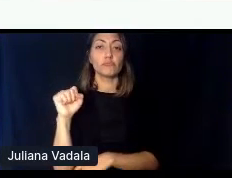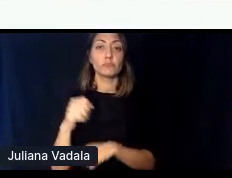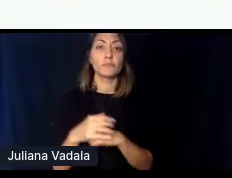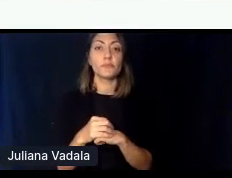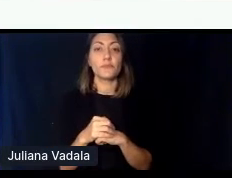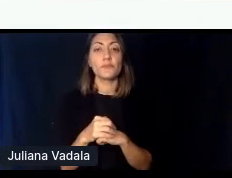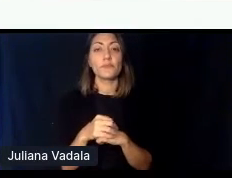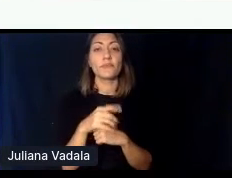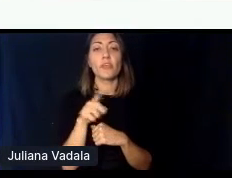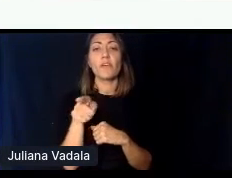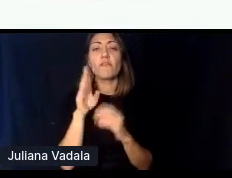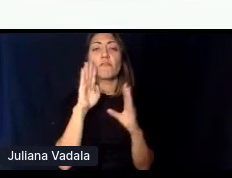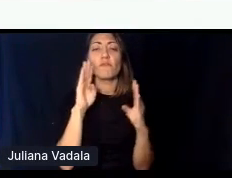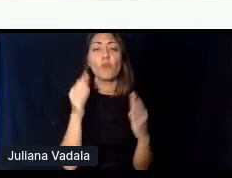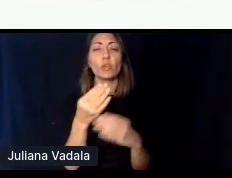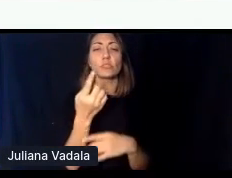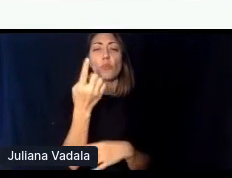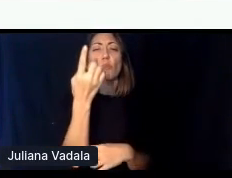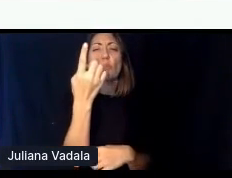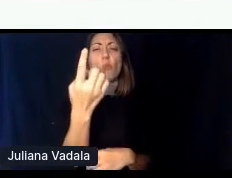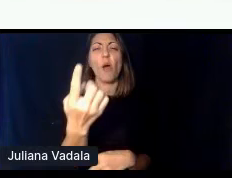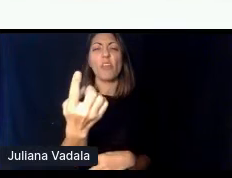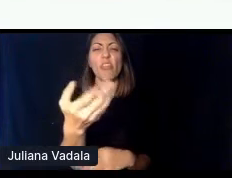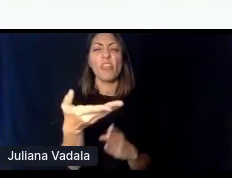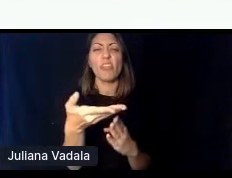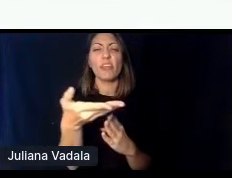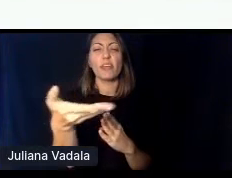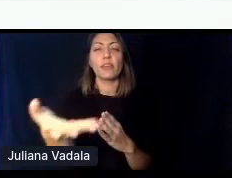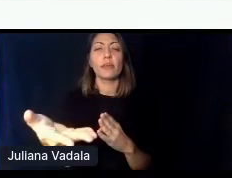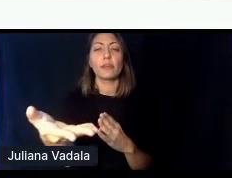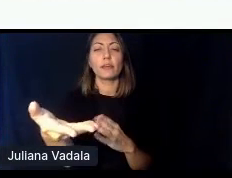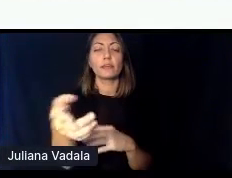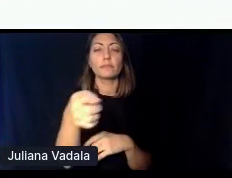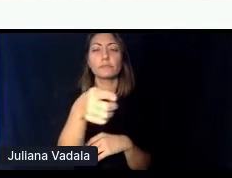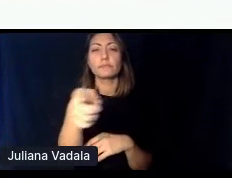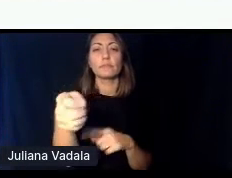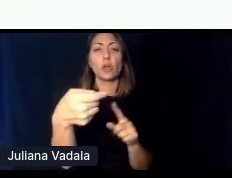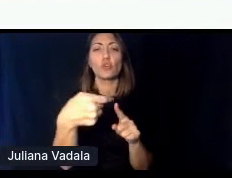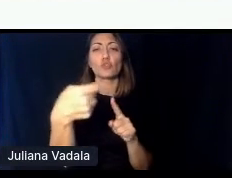across the room or right in front of you, kind of in a gentle sort of way.